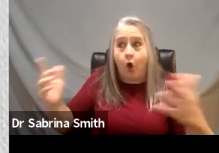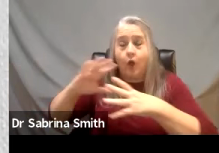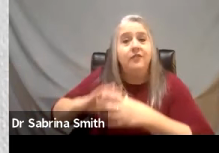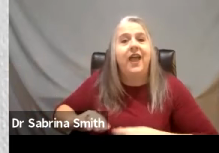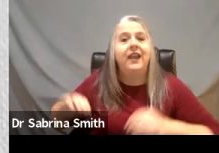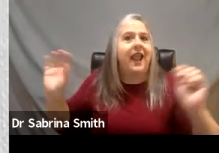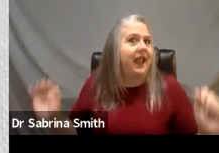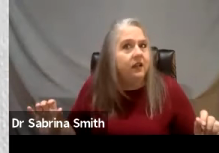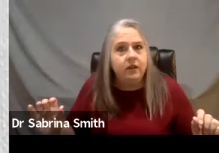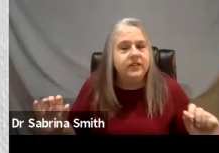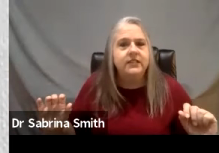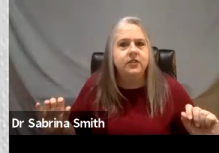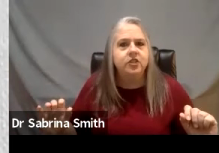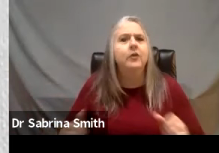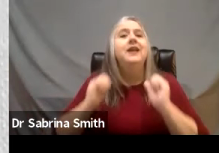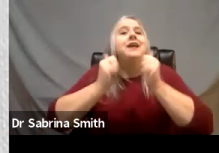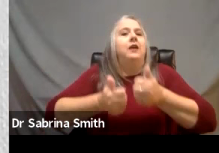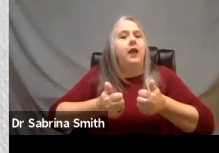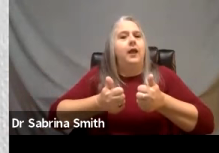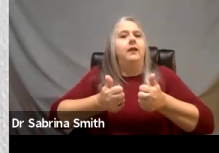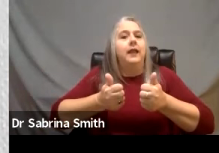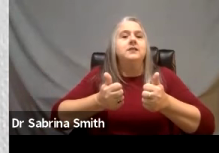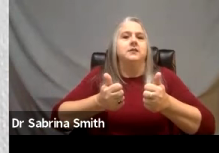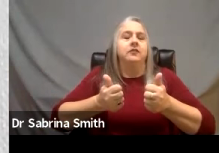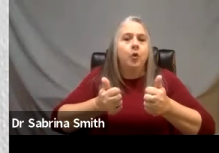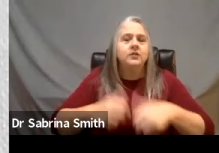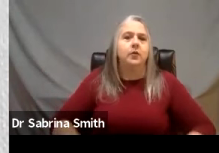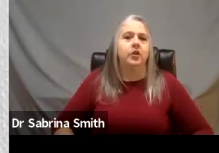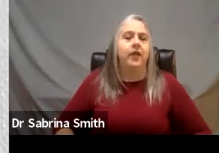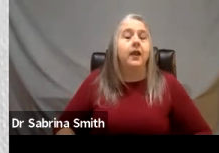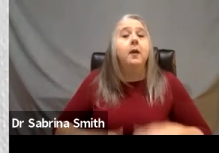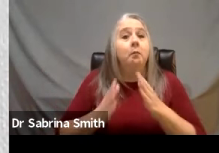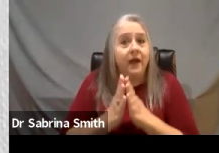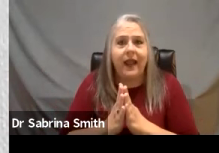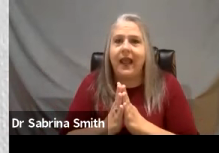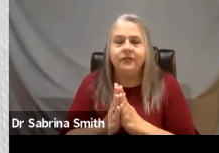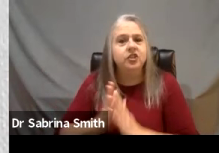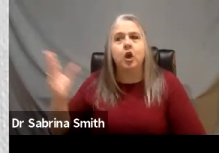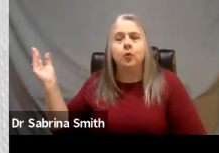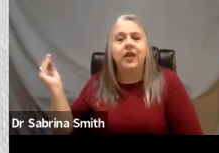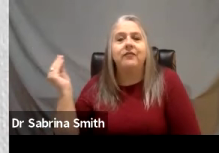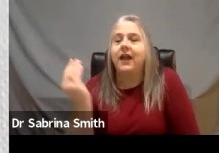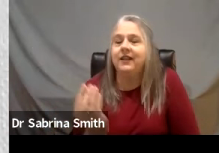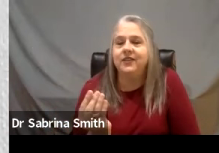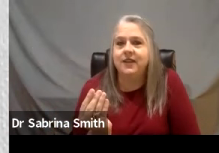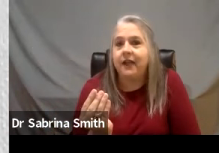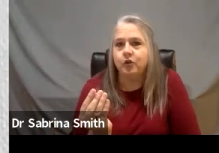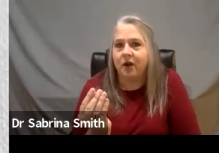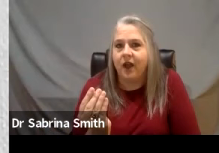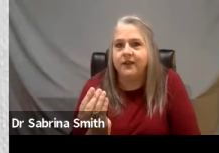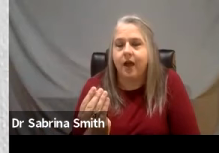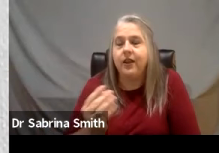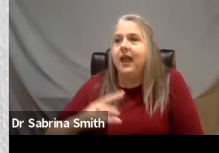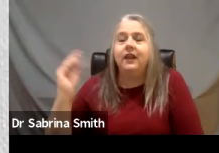get all of that and the details too, aces. Of course I want to do that. But I have to start with, I've got to get this